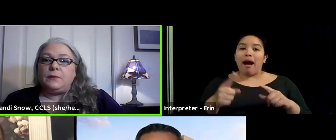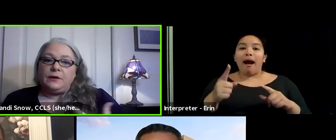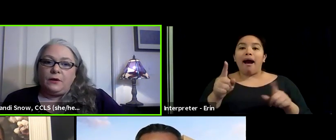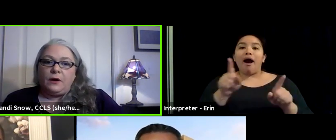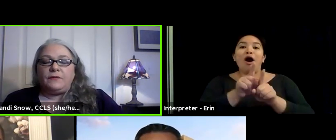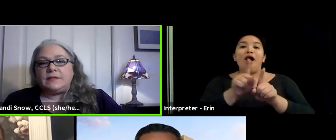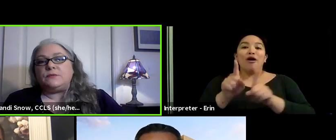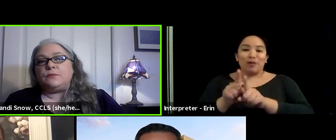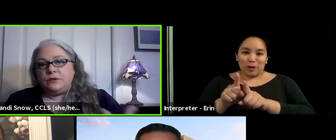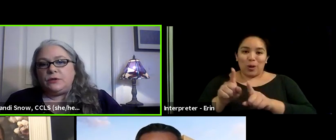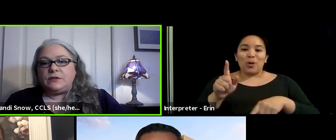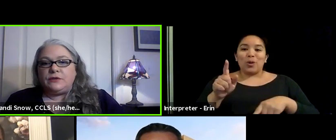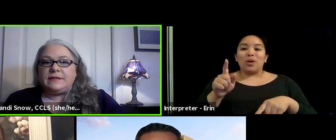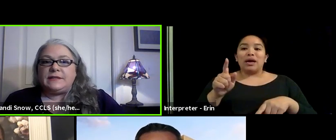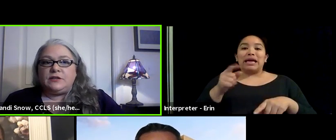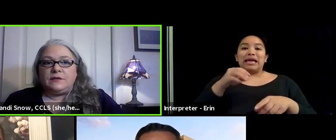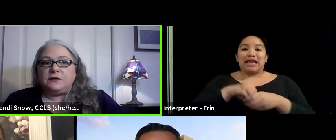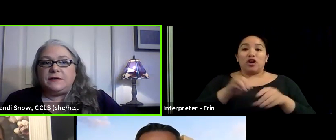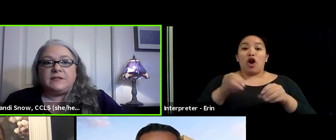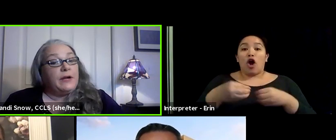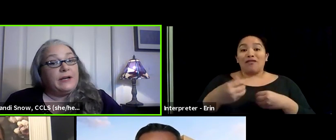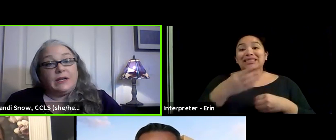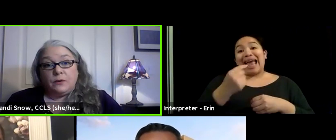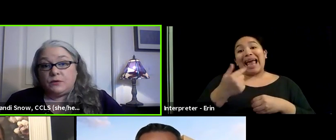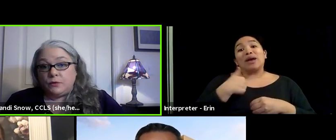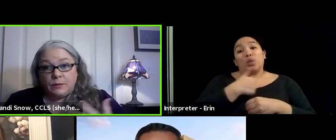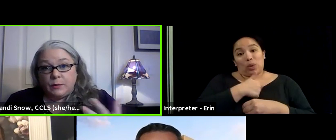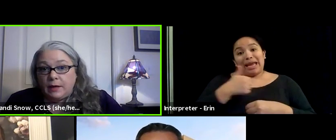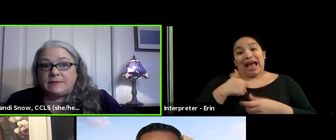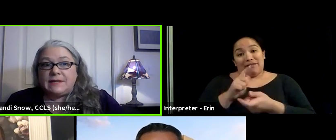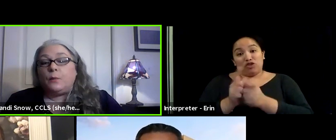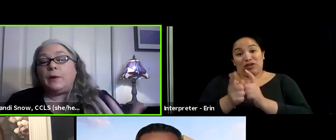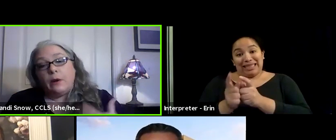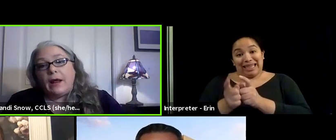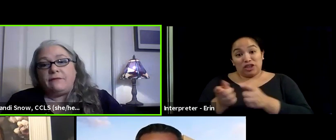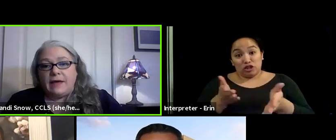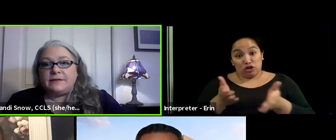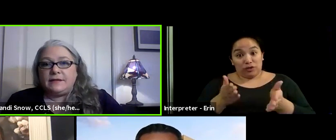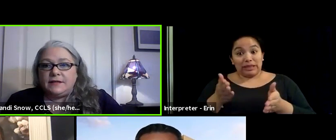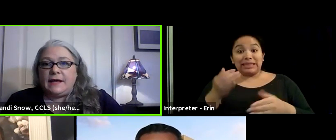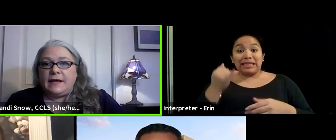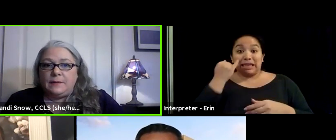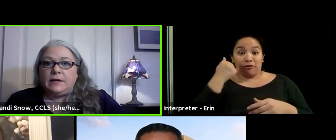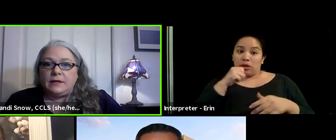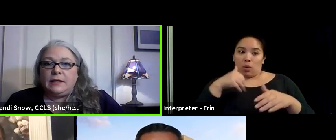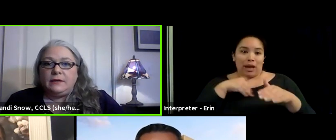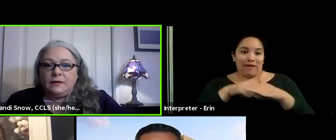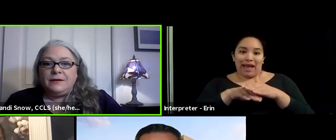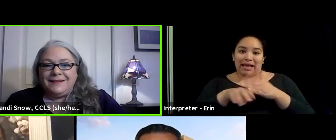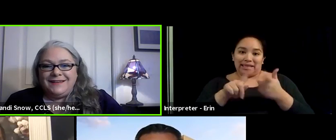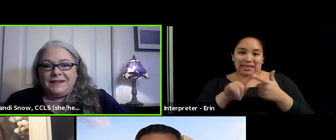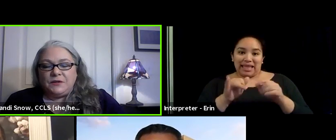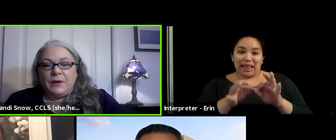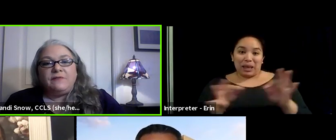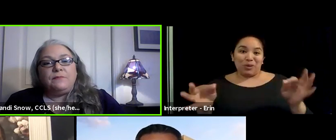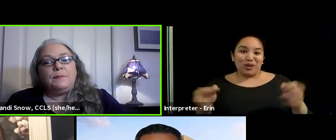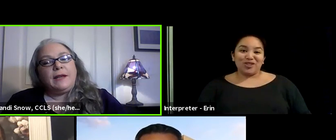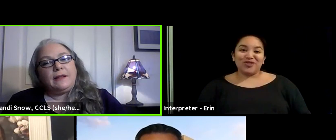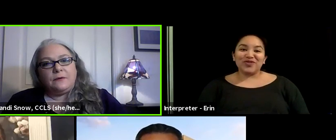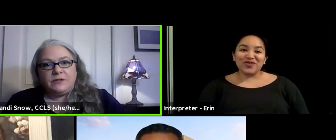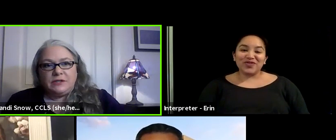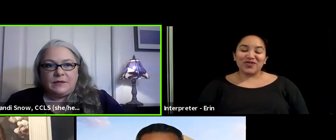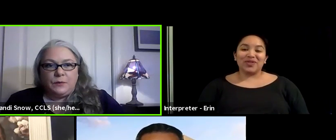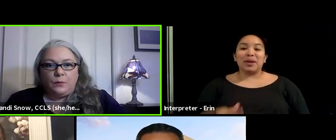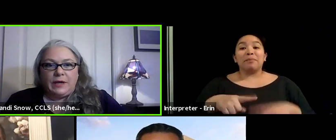aside from people in our office is we do use a translation service for any language where someone comes in and we don't have access to that immediately. So we have